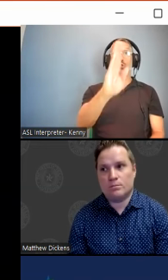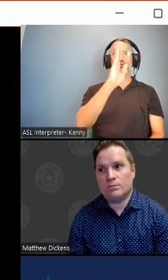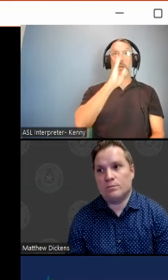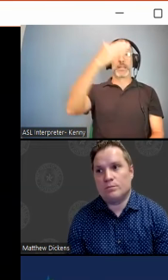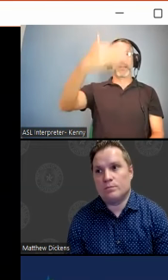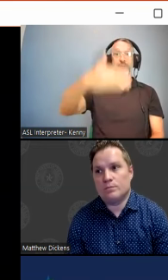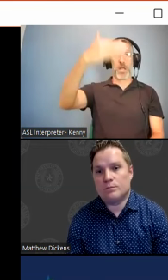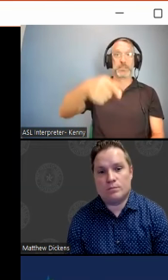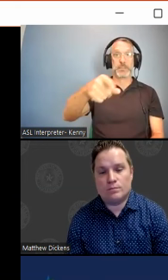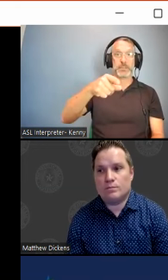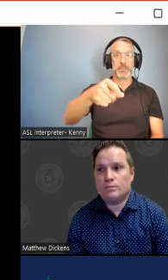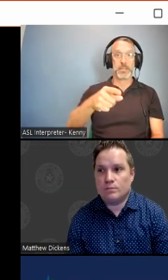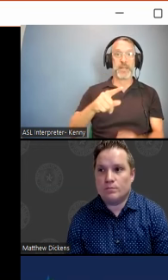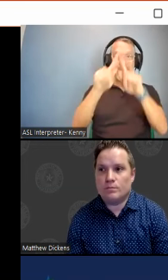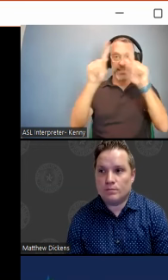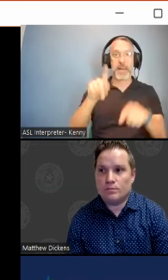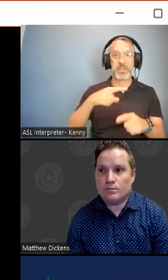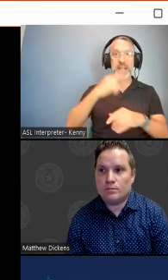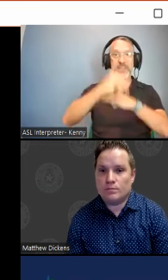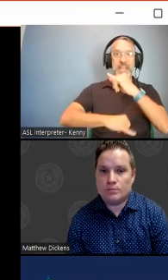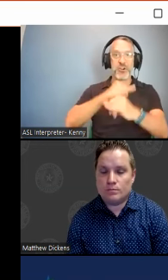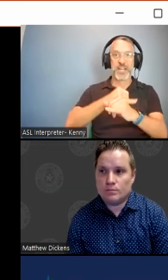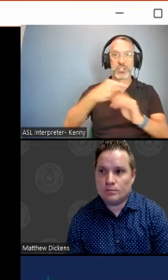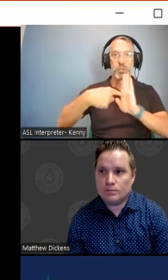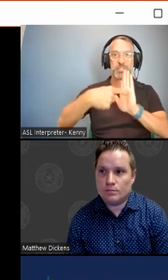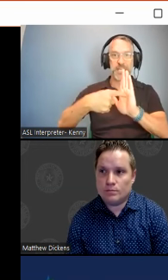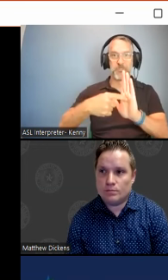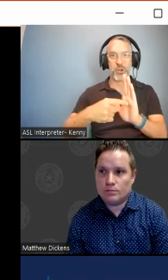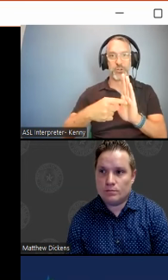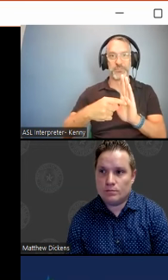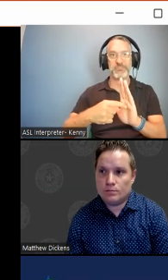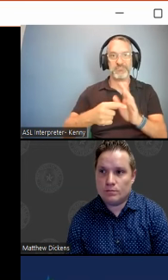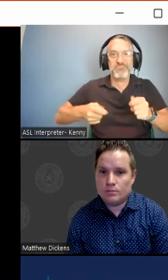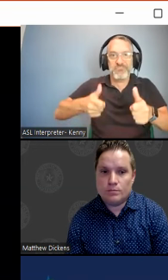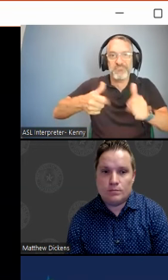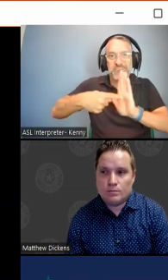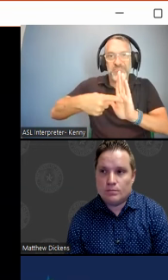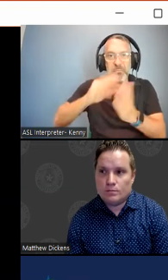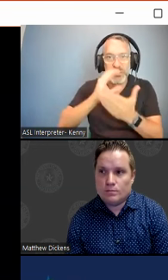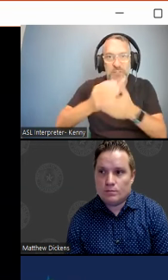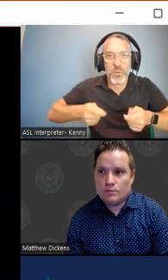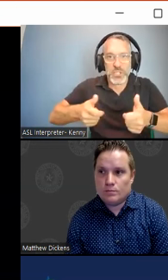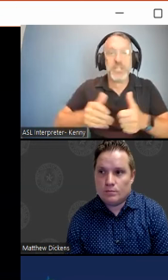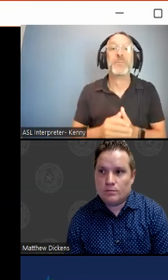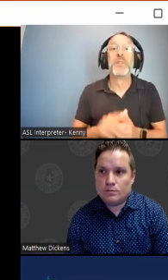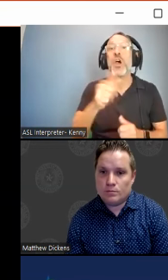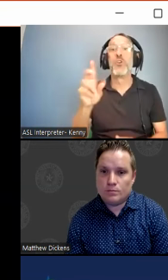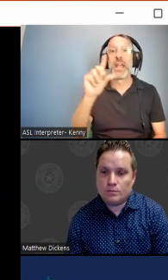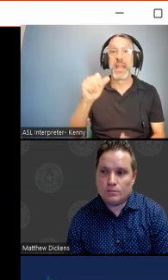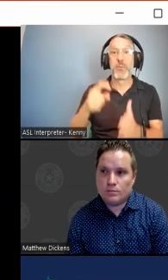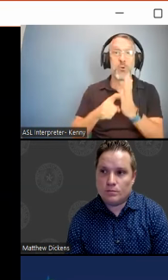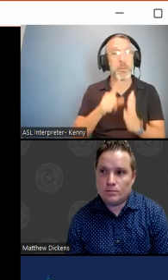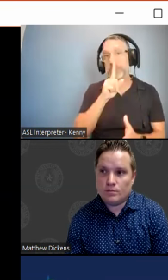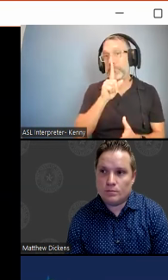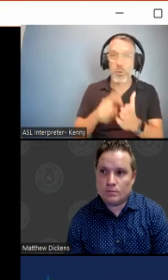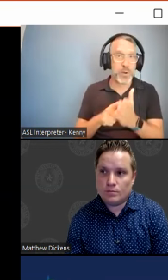space. And that sign must have the international symbol of access. The other ADA requirements are not